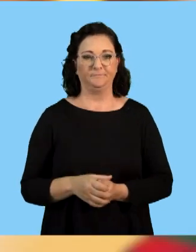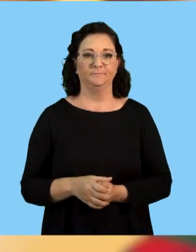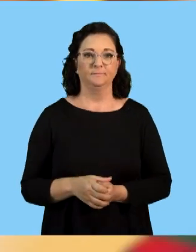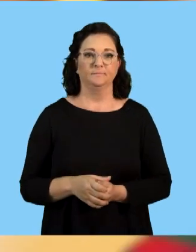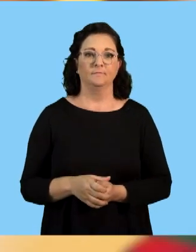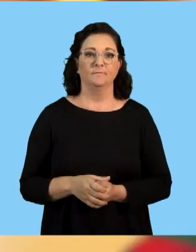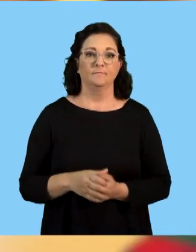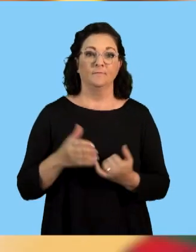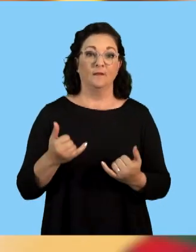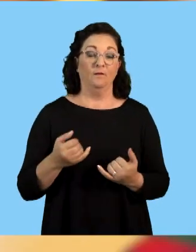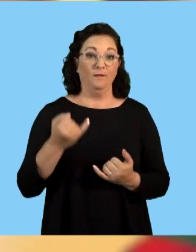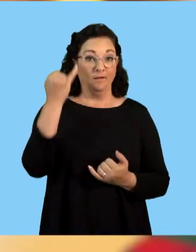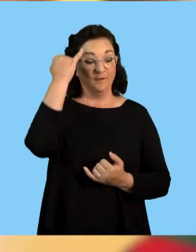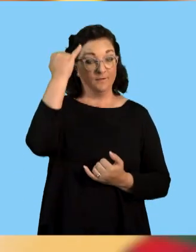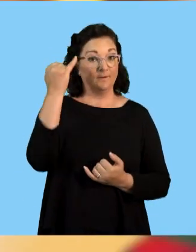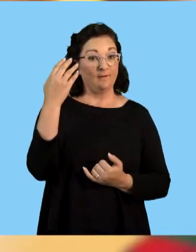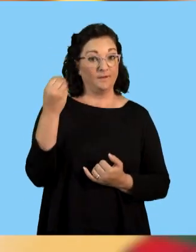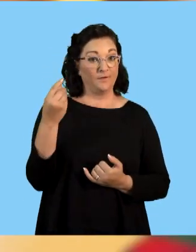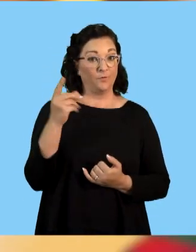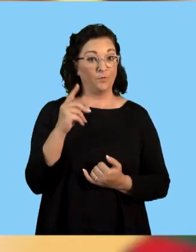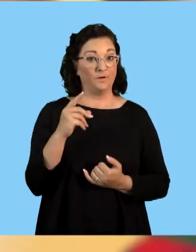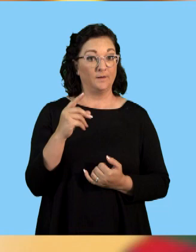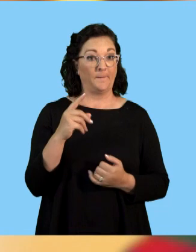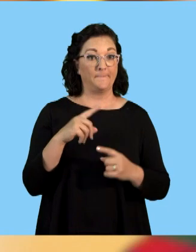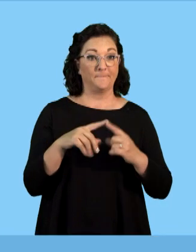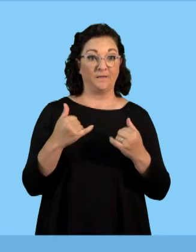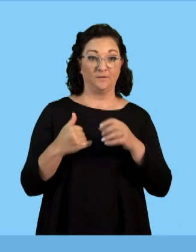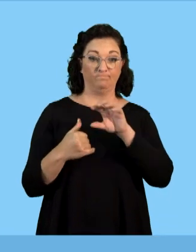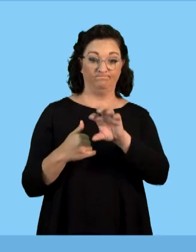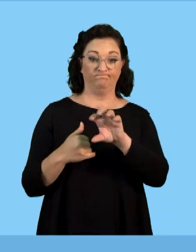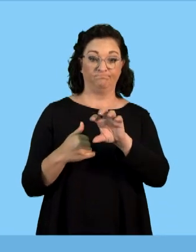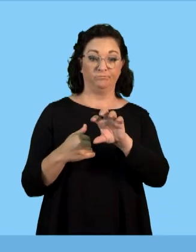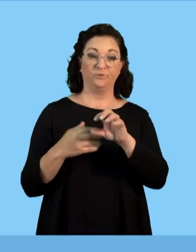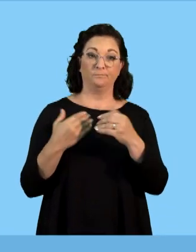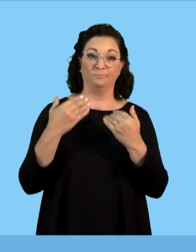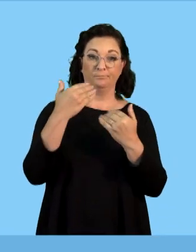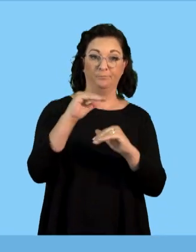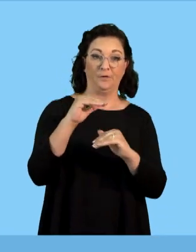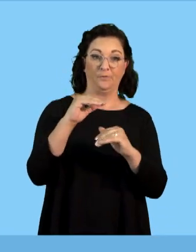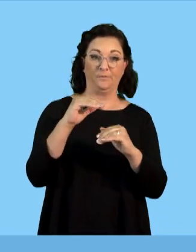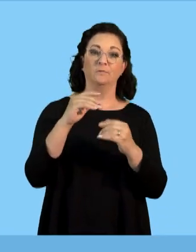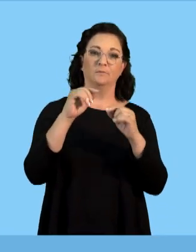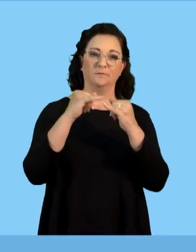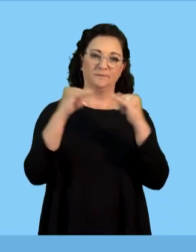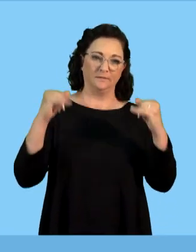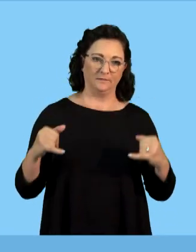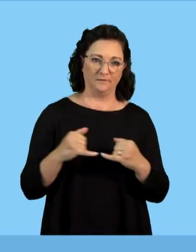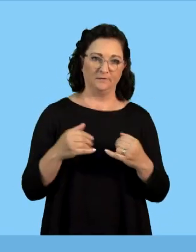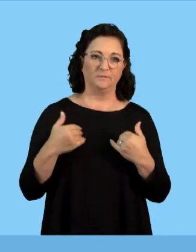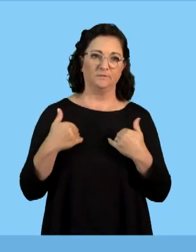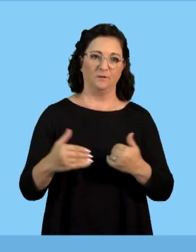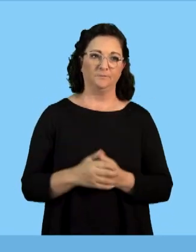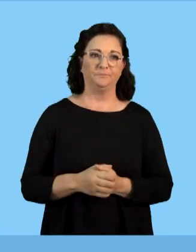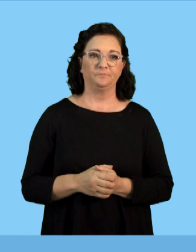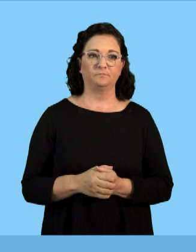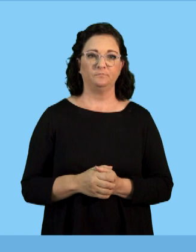Now, as our main ideas, we have said that our main idea is going to be the parallel circuit because you're going to be specifically looking at that. We're going to